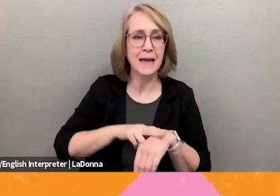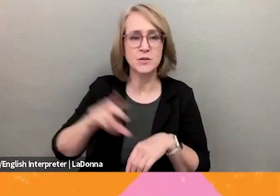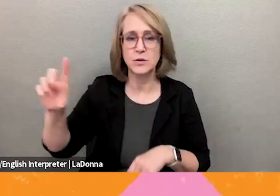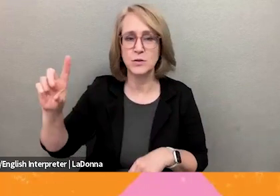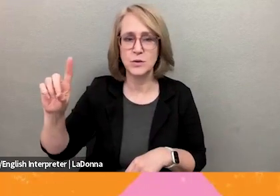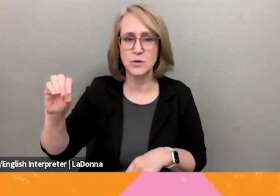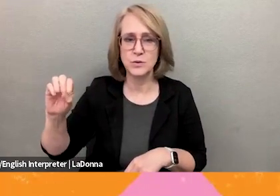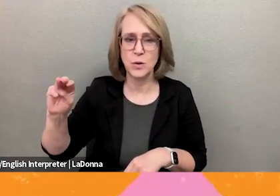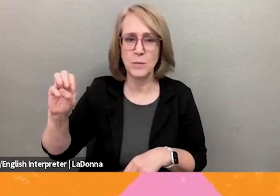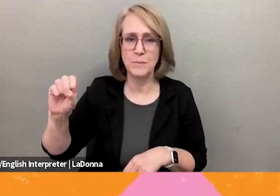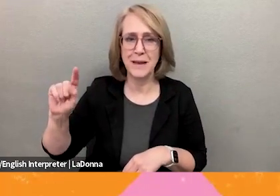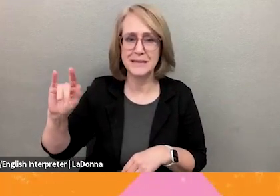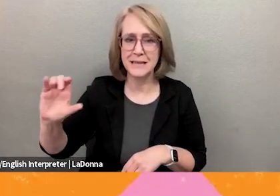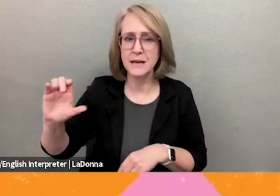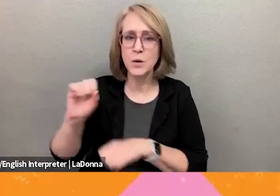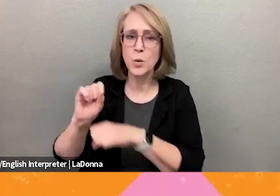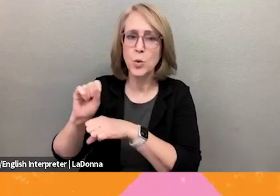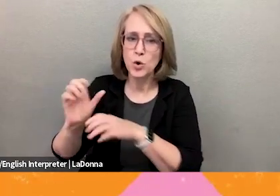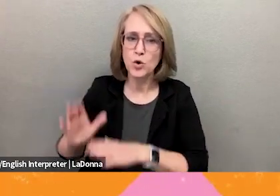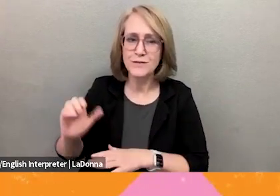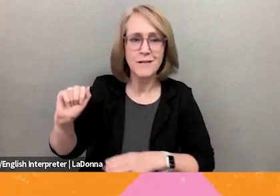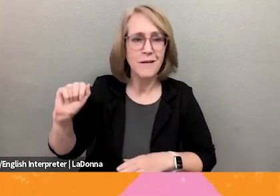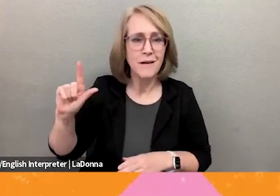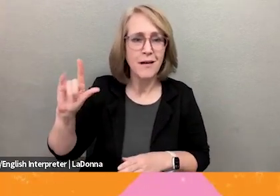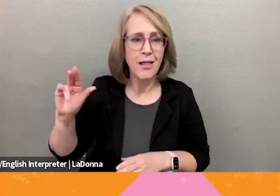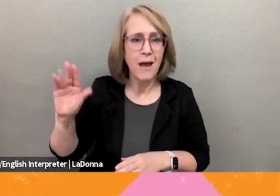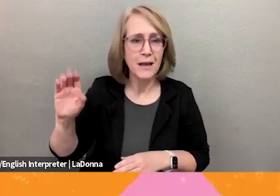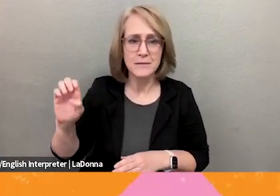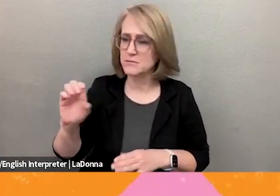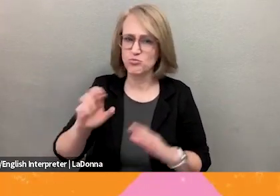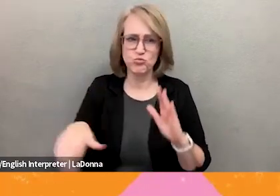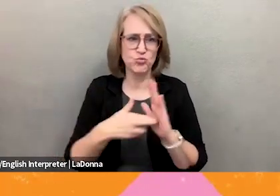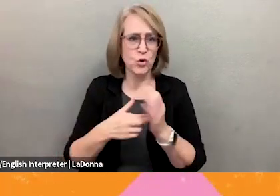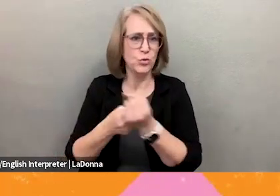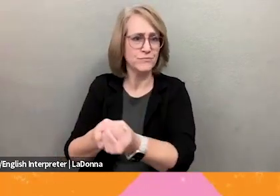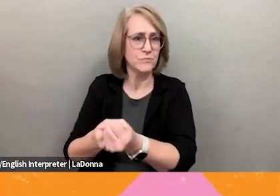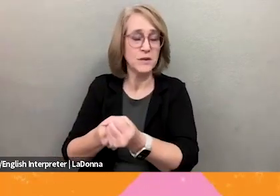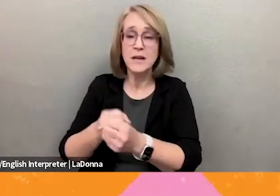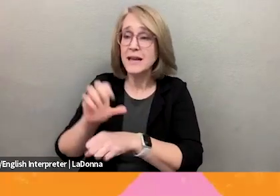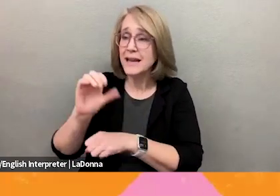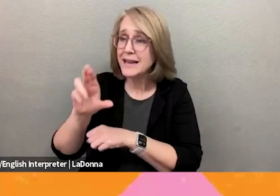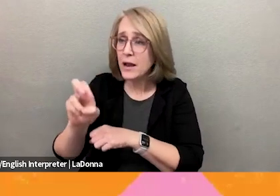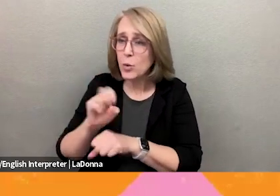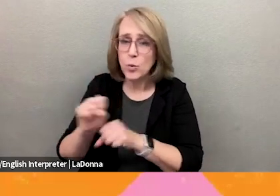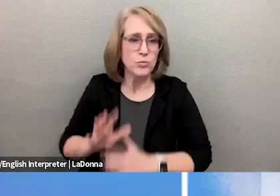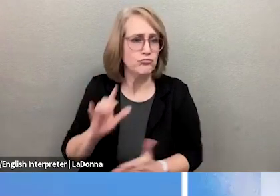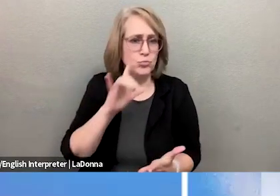Domestic Workers Alliance, and our role in supporting care workers. You can go to the next slide.